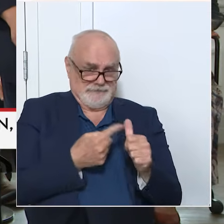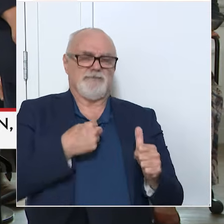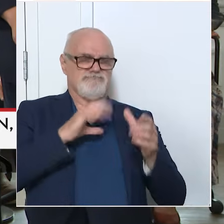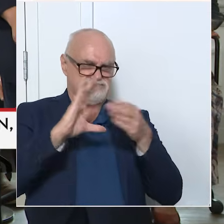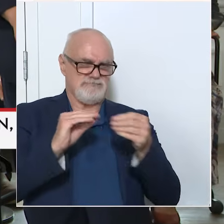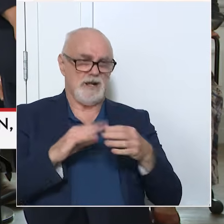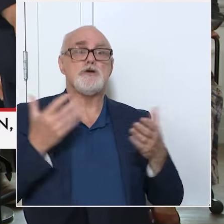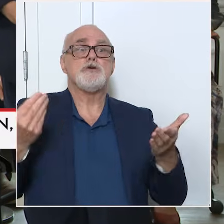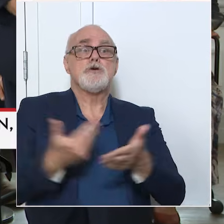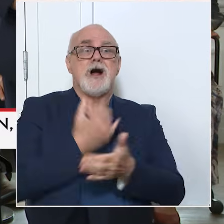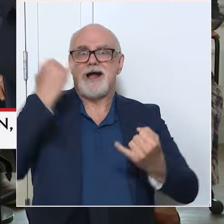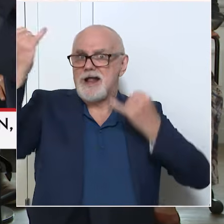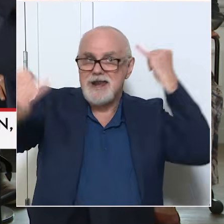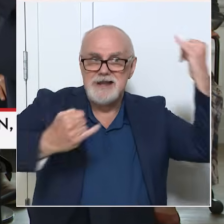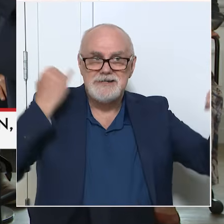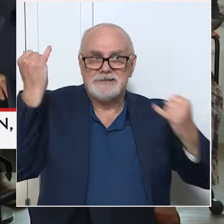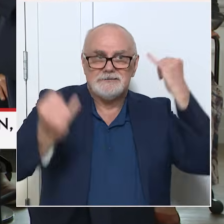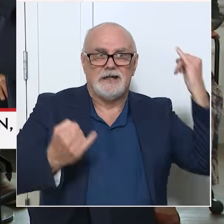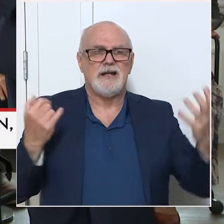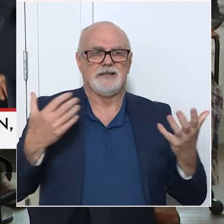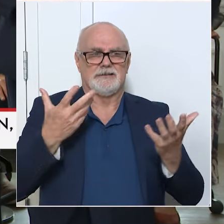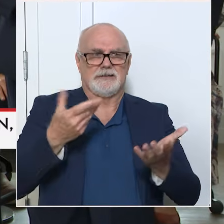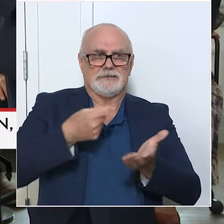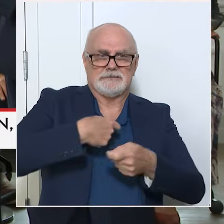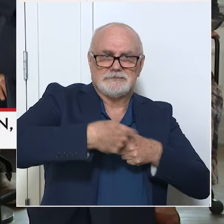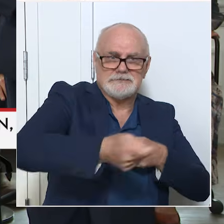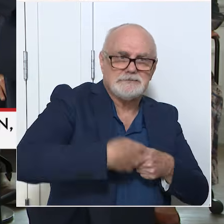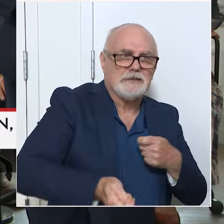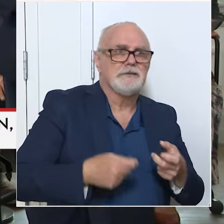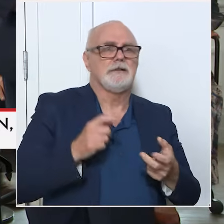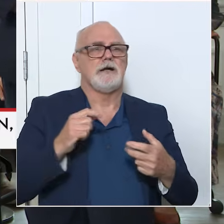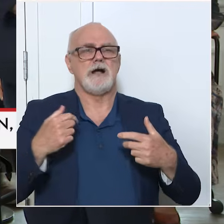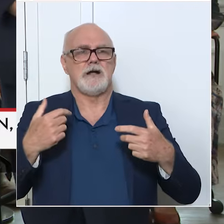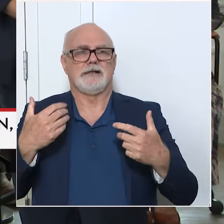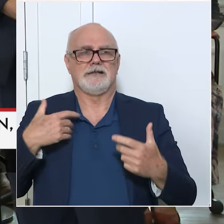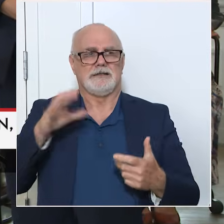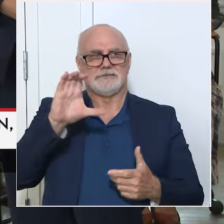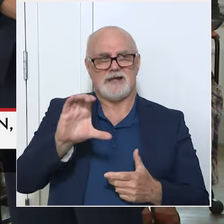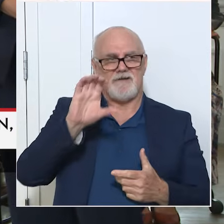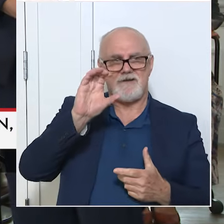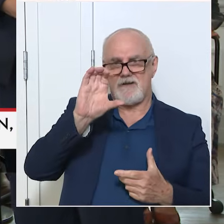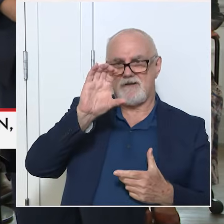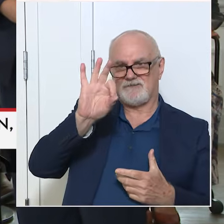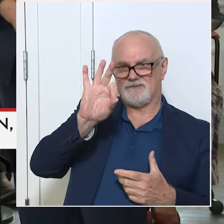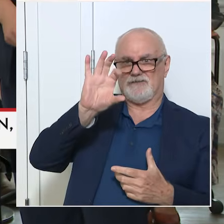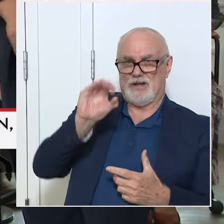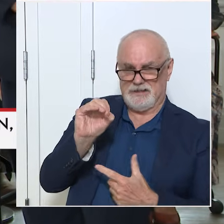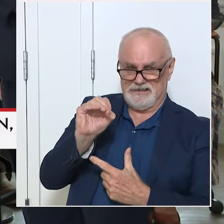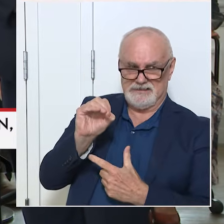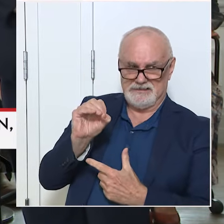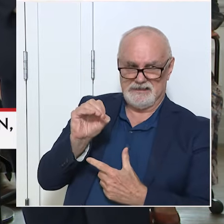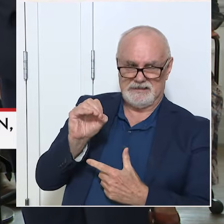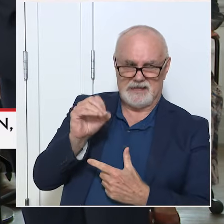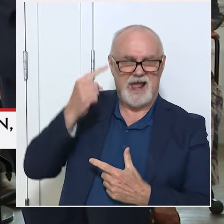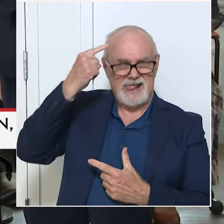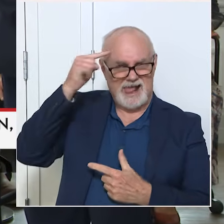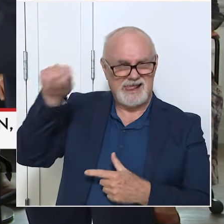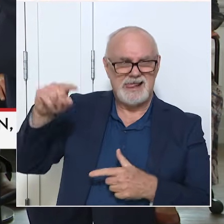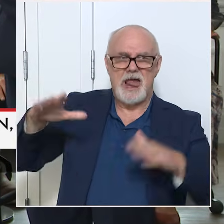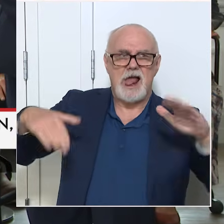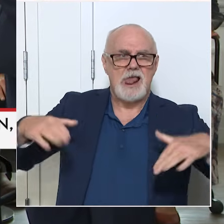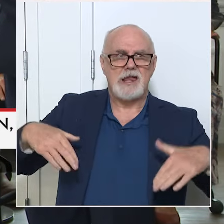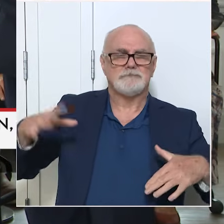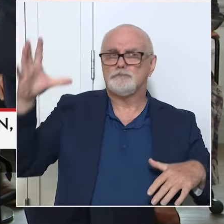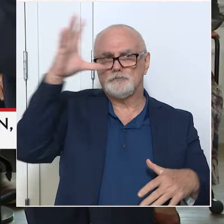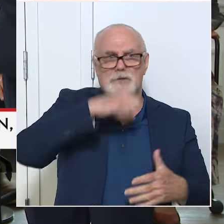did not get, the CFO, I don't think, gave us an estimate on revenues as yet. So